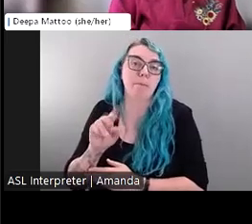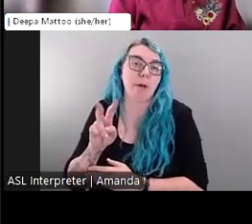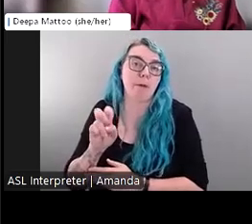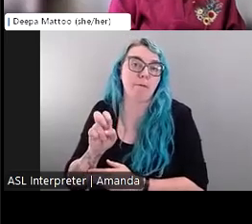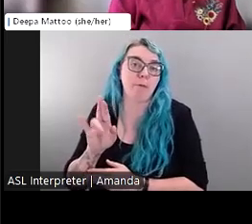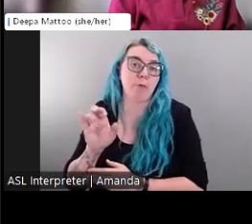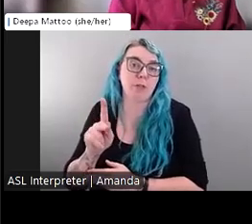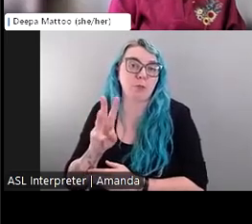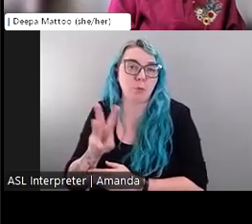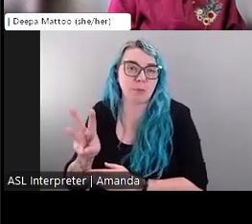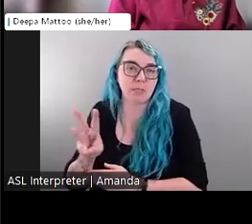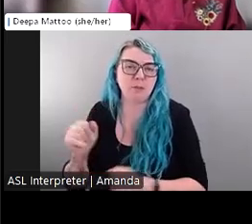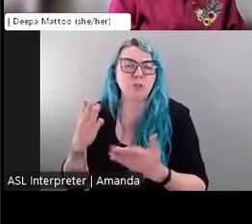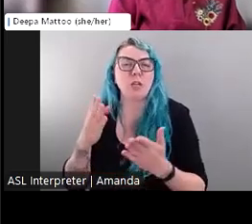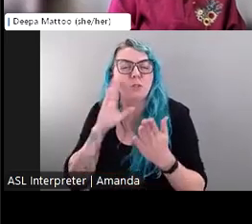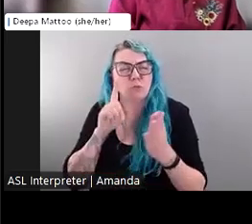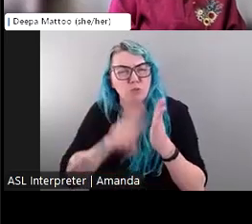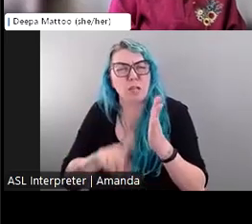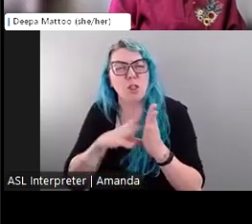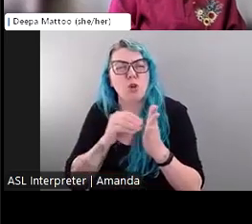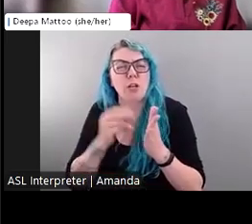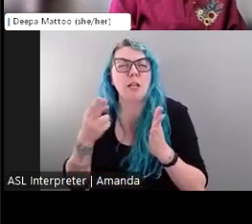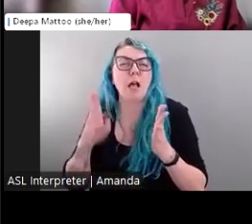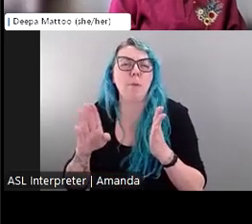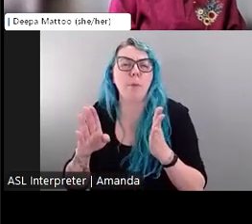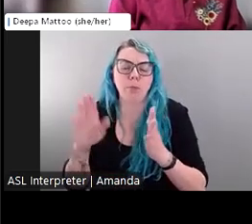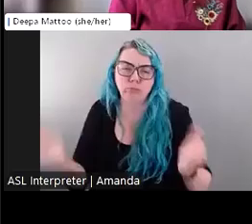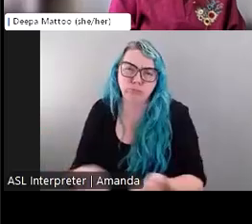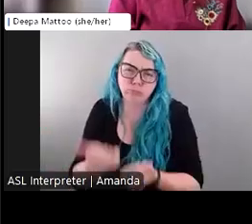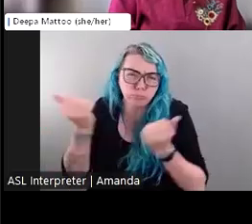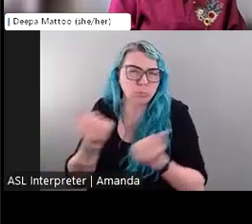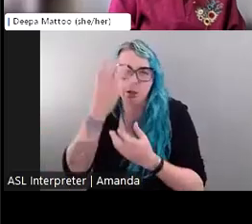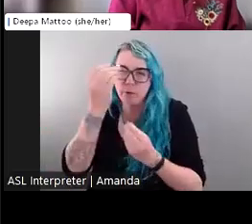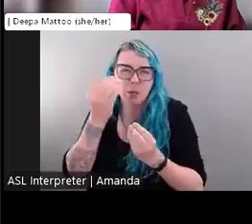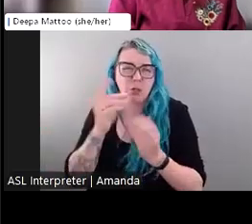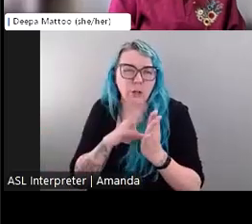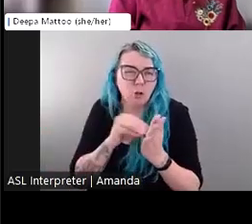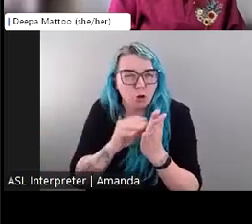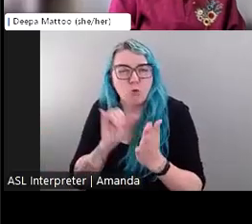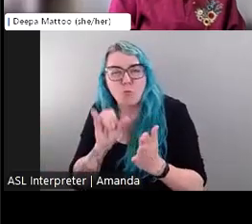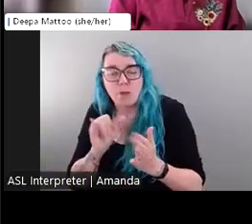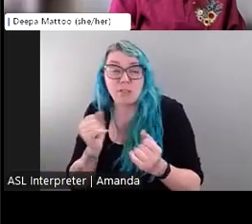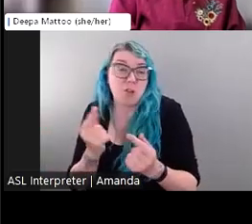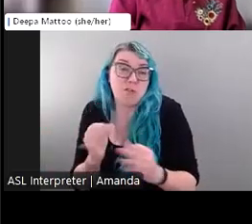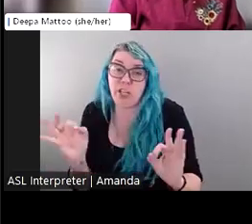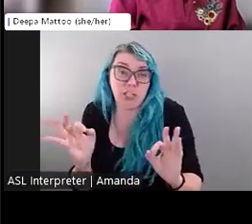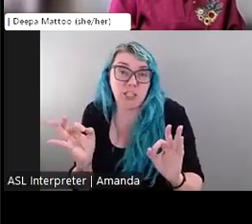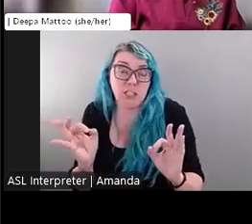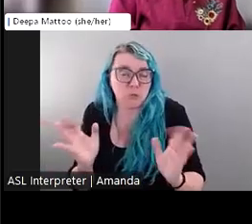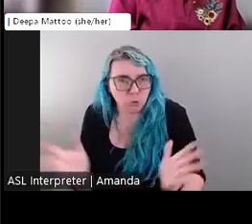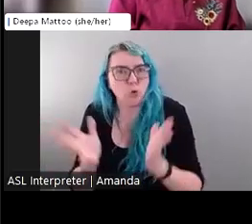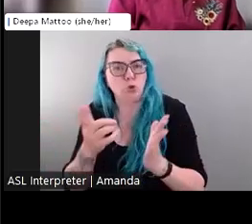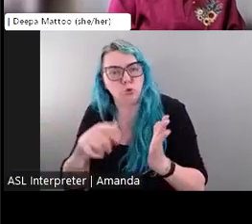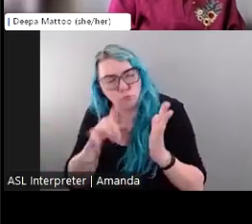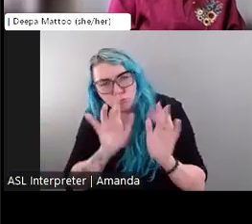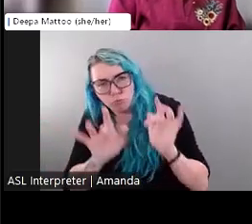Schlifer Clinic's YouTube account, but there's lots of great information and educational stuff there, and all of it's free. And then lastly, as I